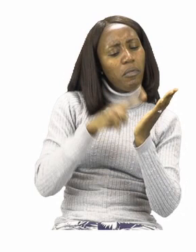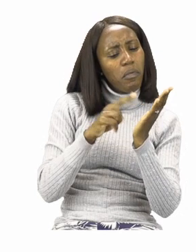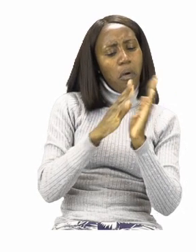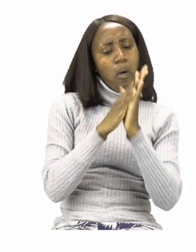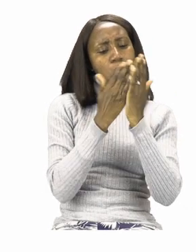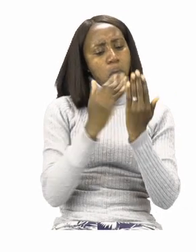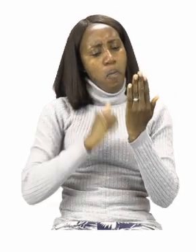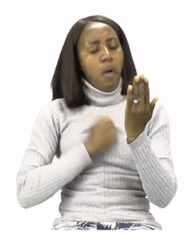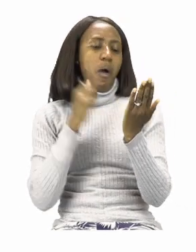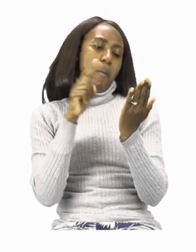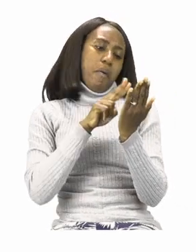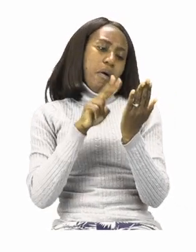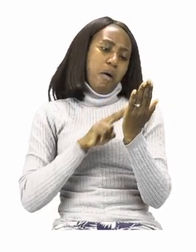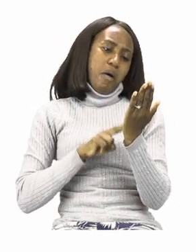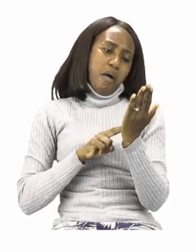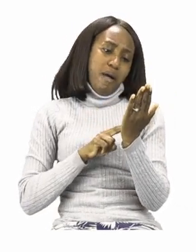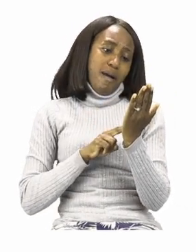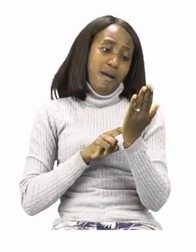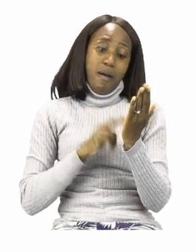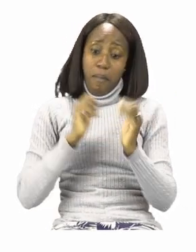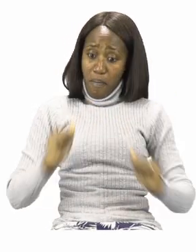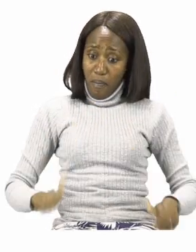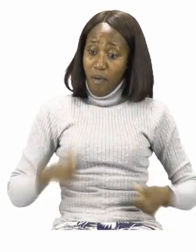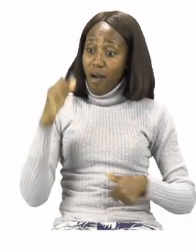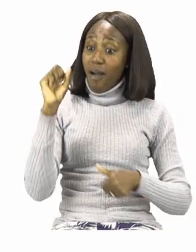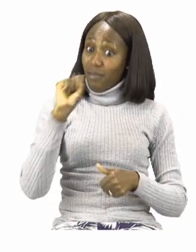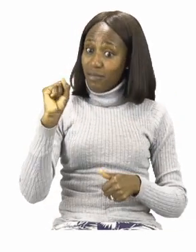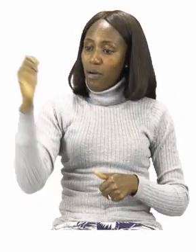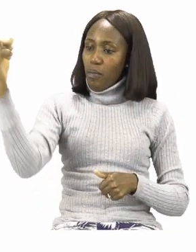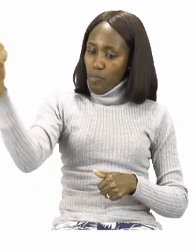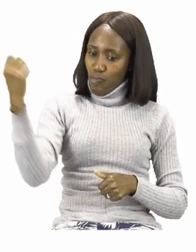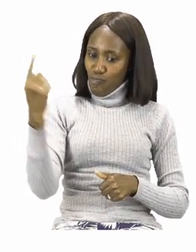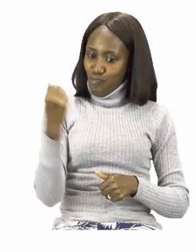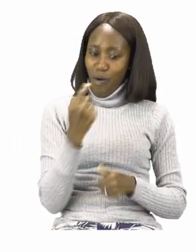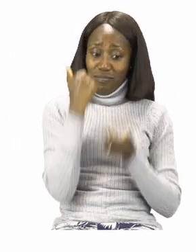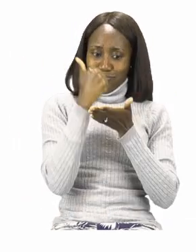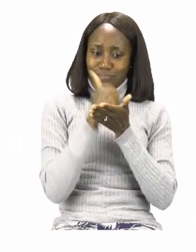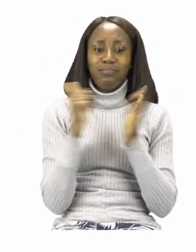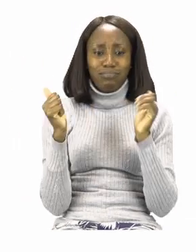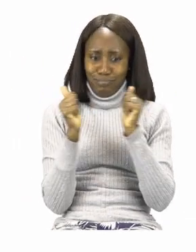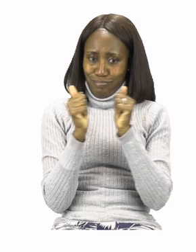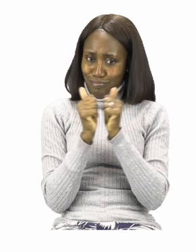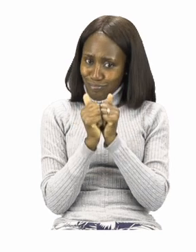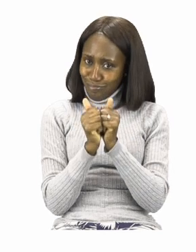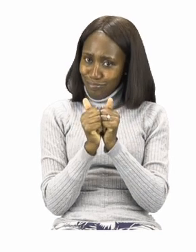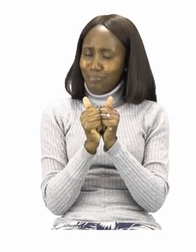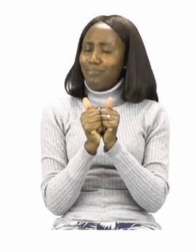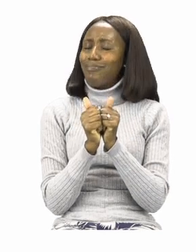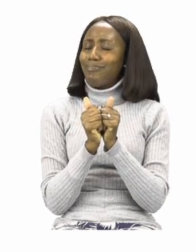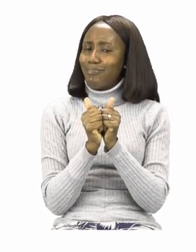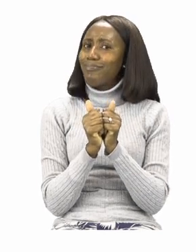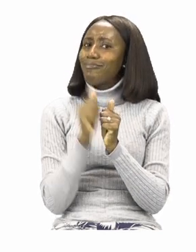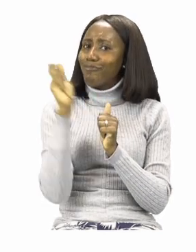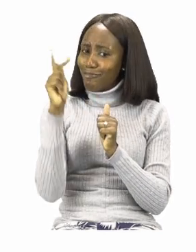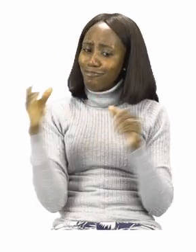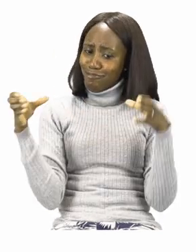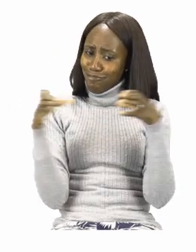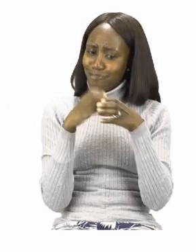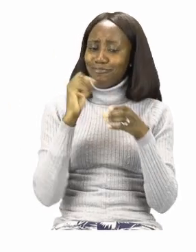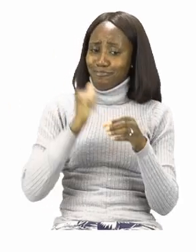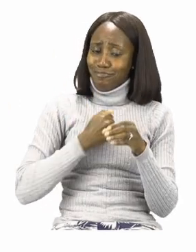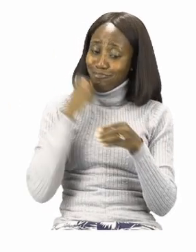book. Sam comes and sits next to me. Sam is also in my